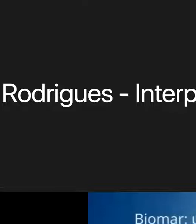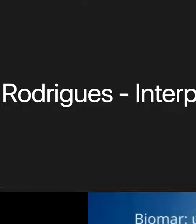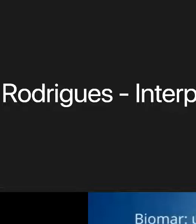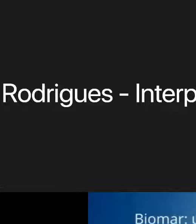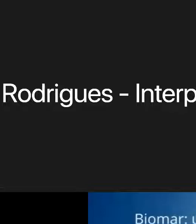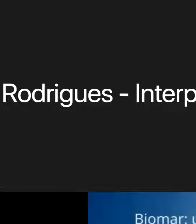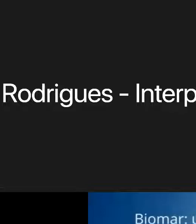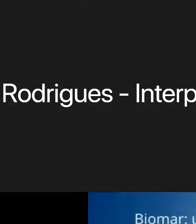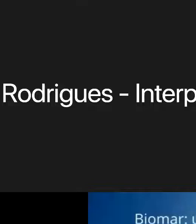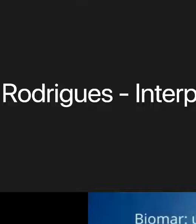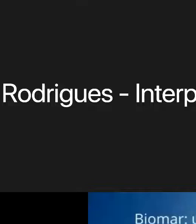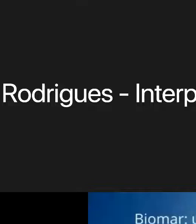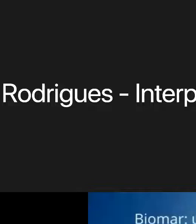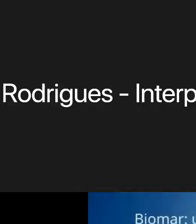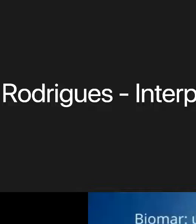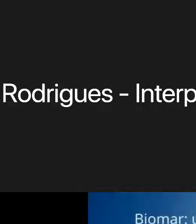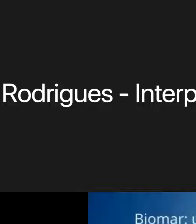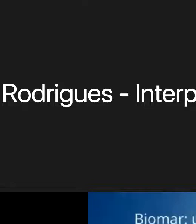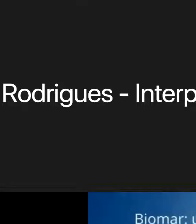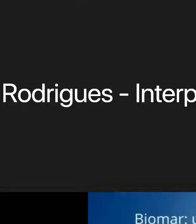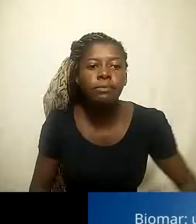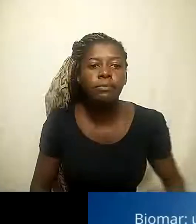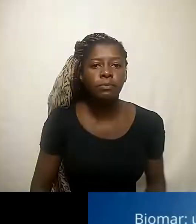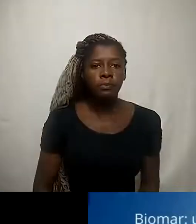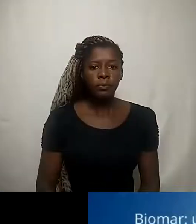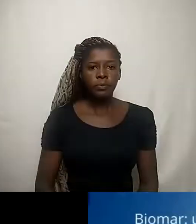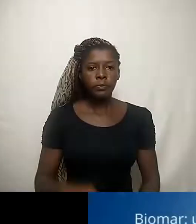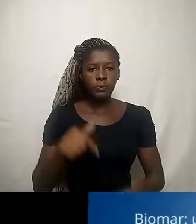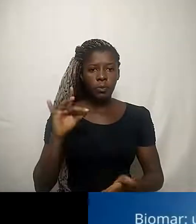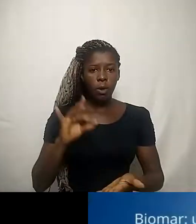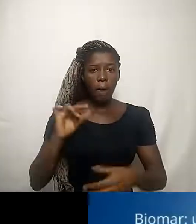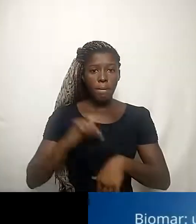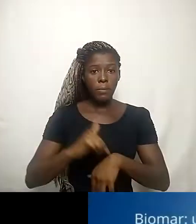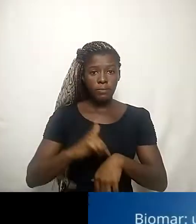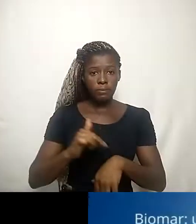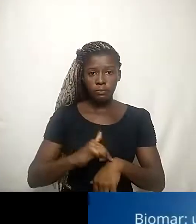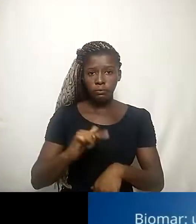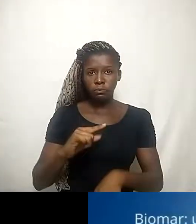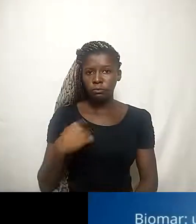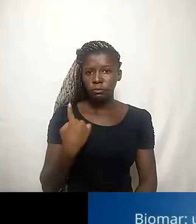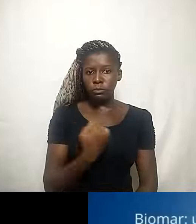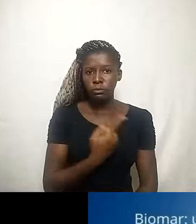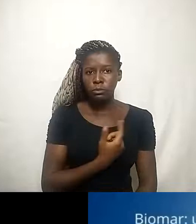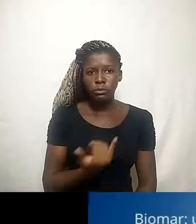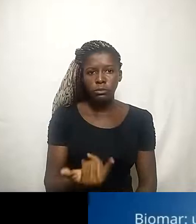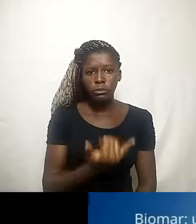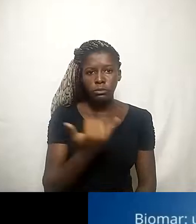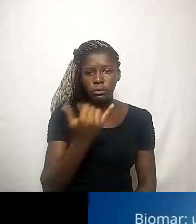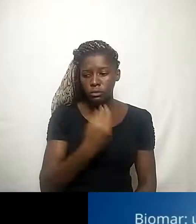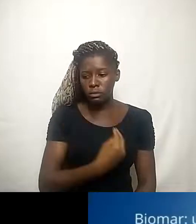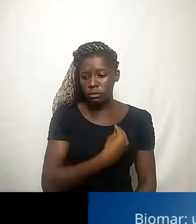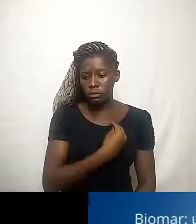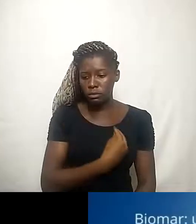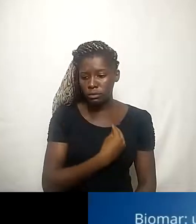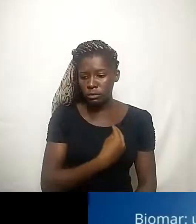this moment because the world is trying to solve many important problems of our society. And also, this is